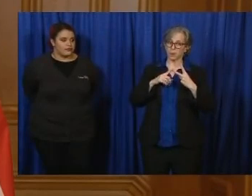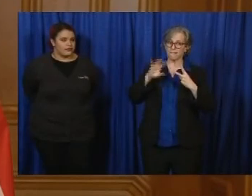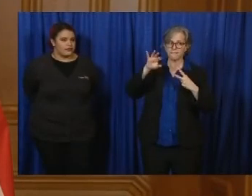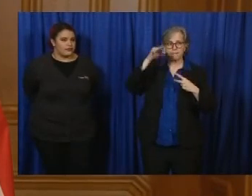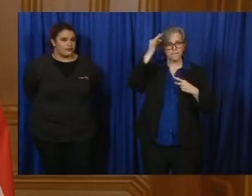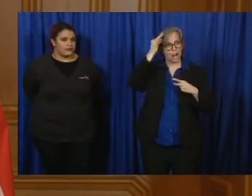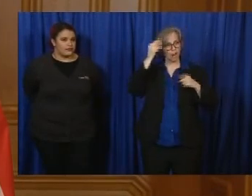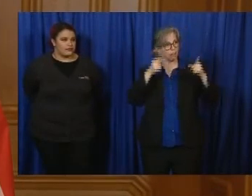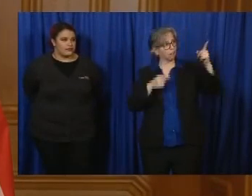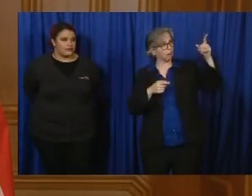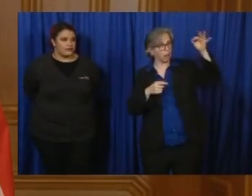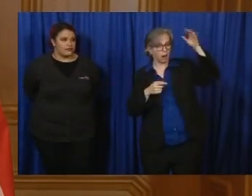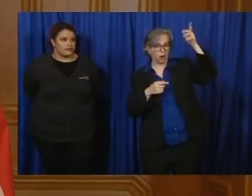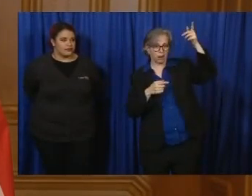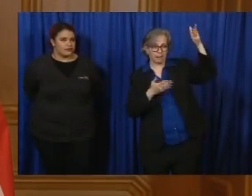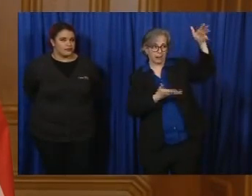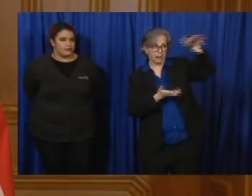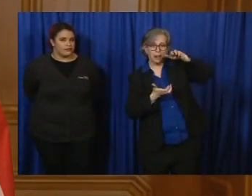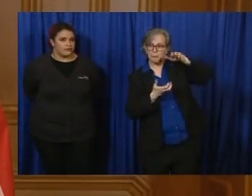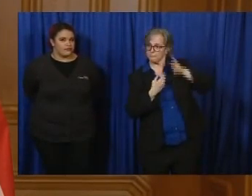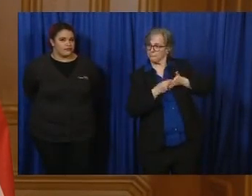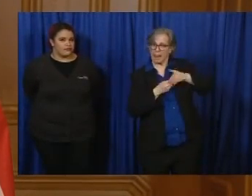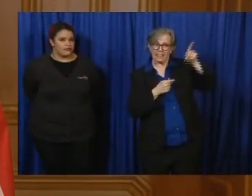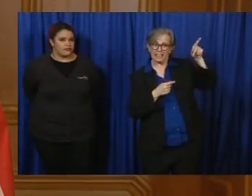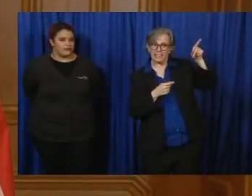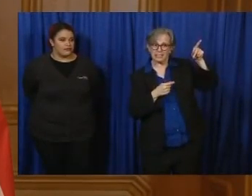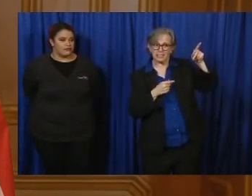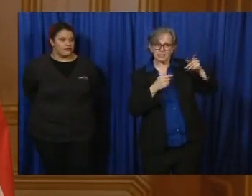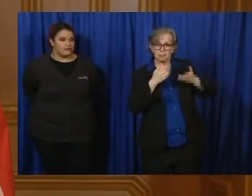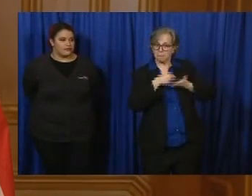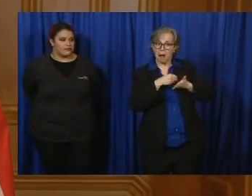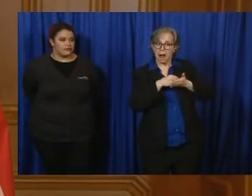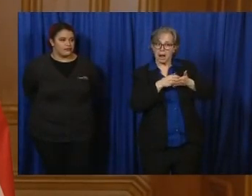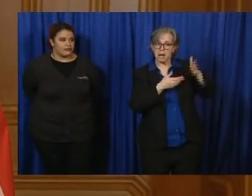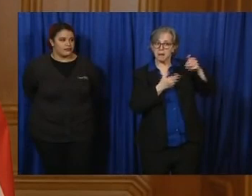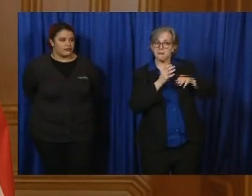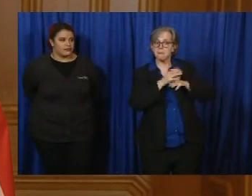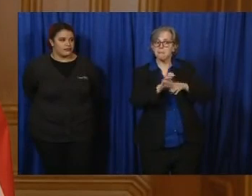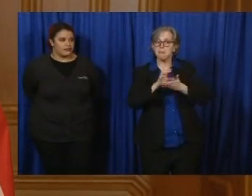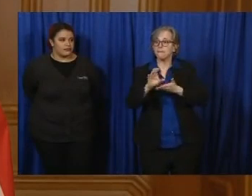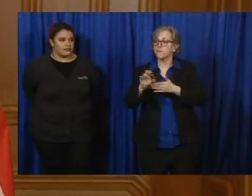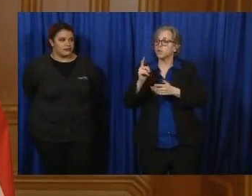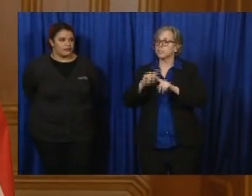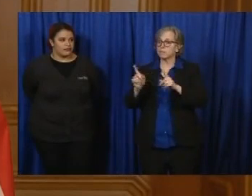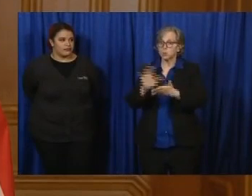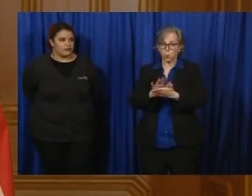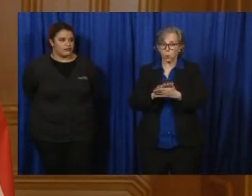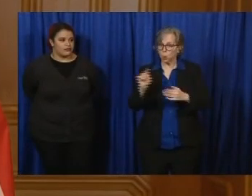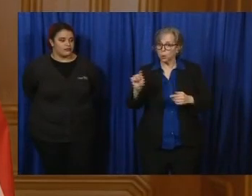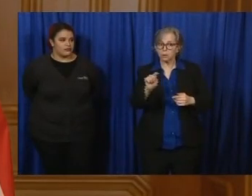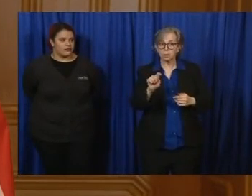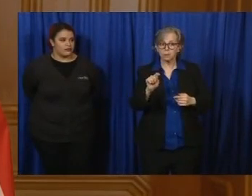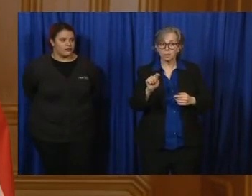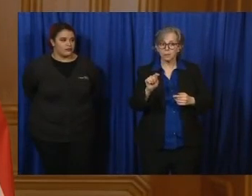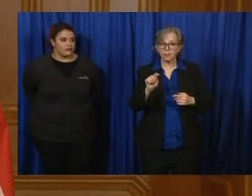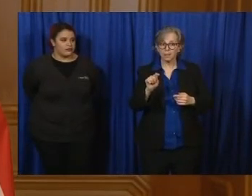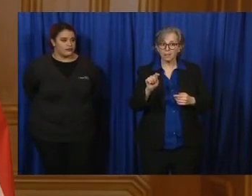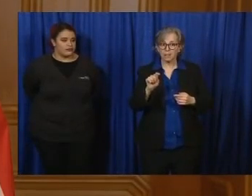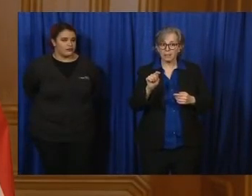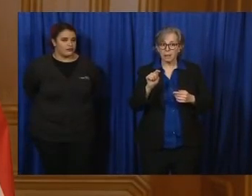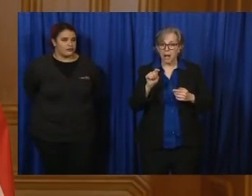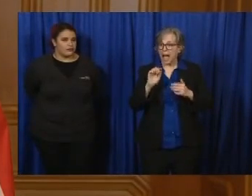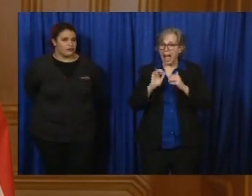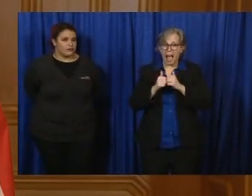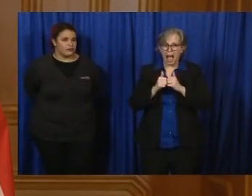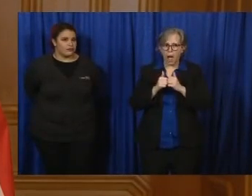some of this money has been designated for the schools. And so we're still trying to figure out exactly how that is going to work.